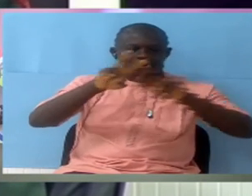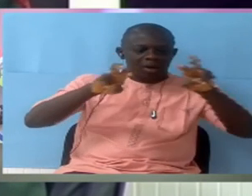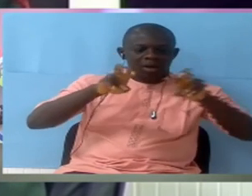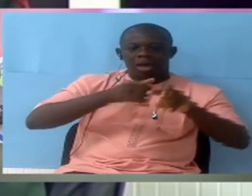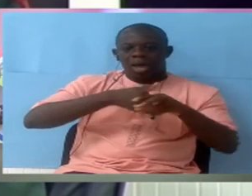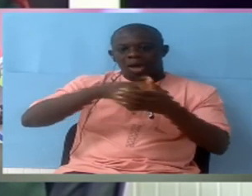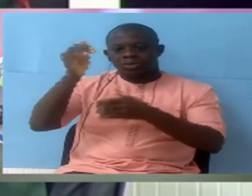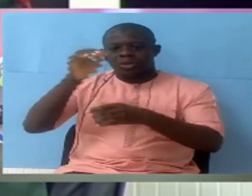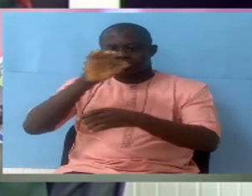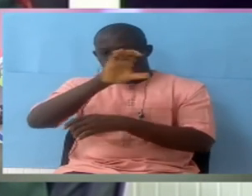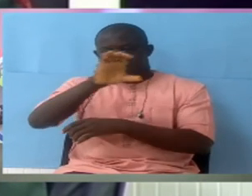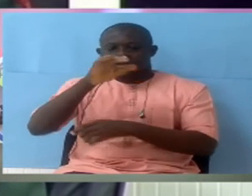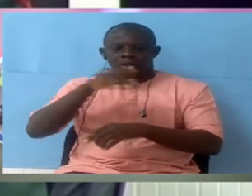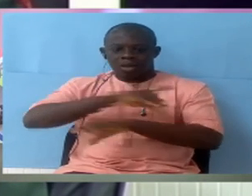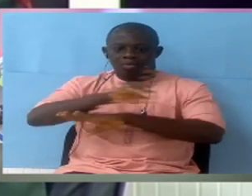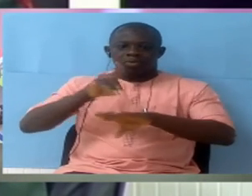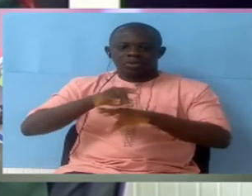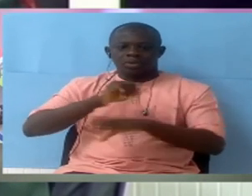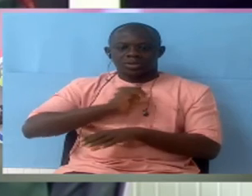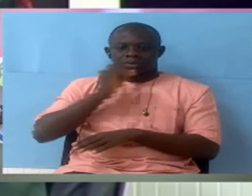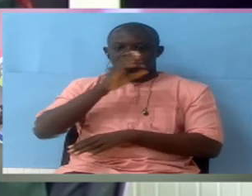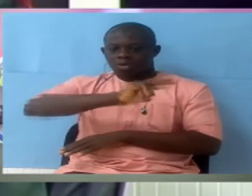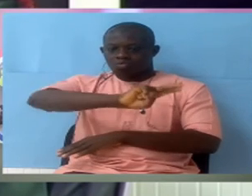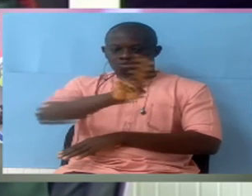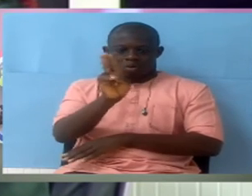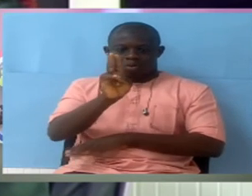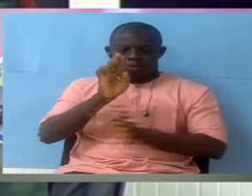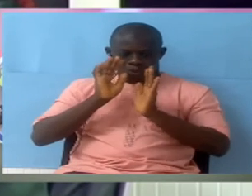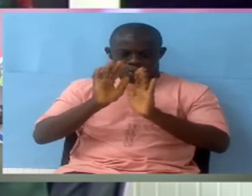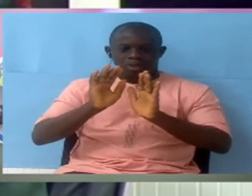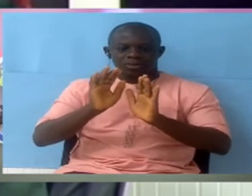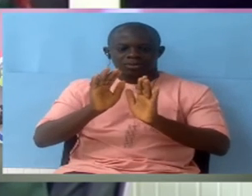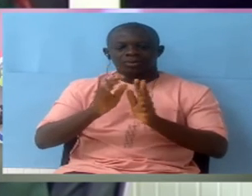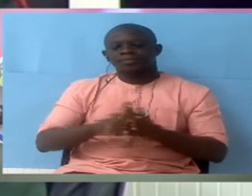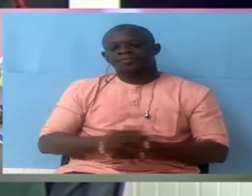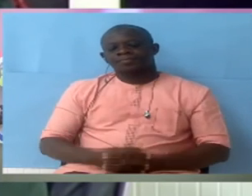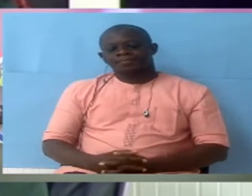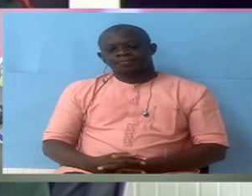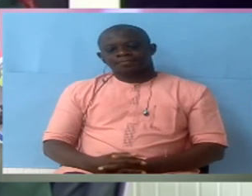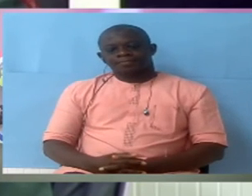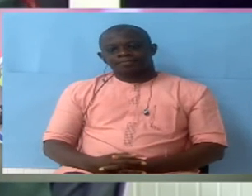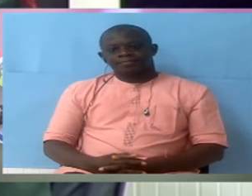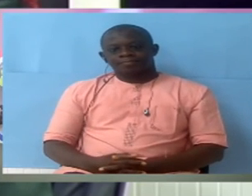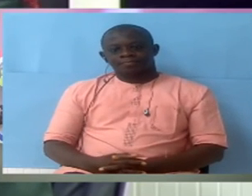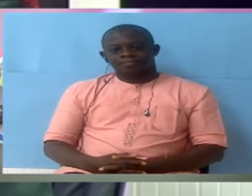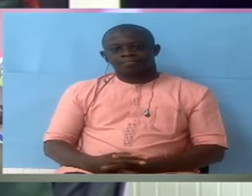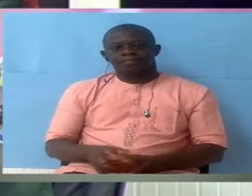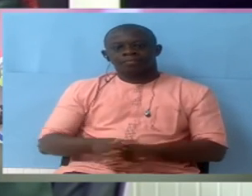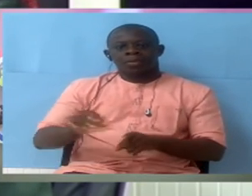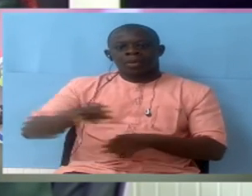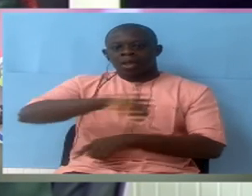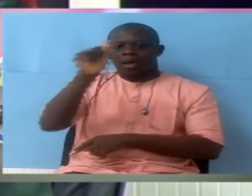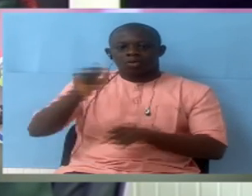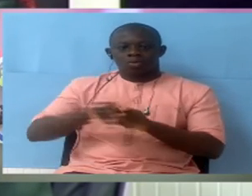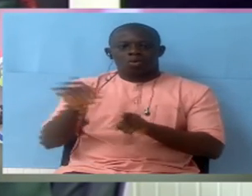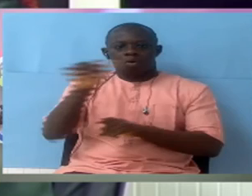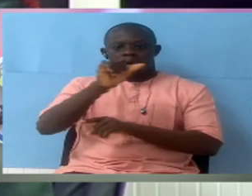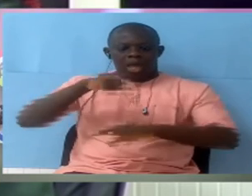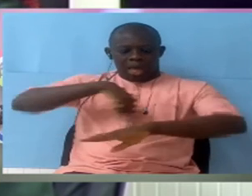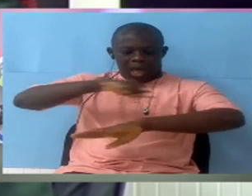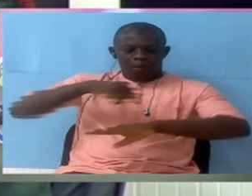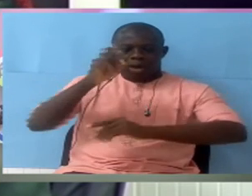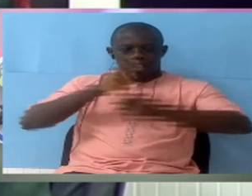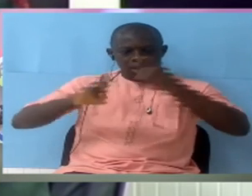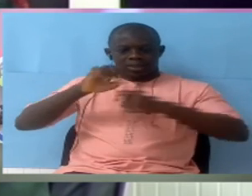bi. So he said no, hold on. Mune ma dede taralagum. Okay. An other hour again he called.